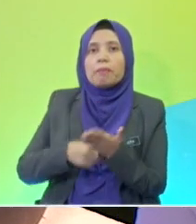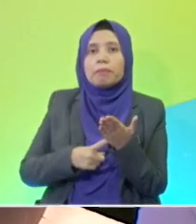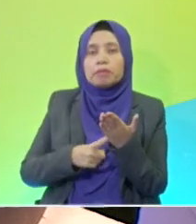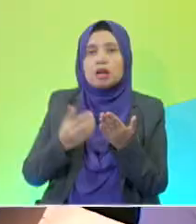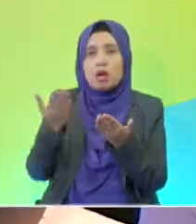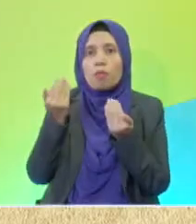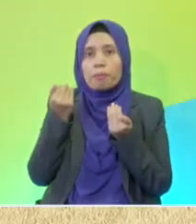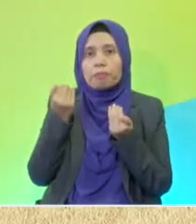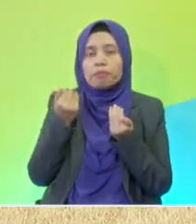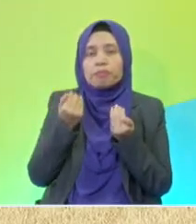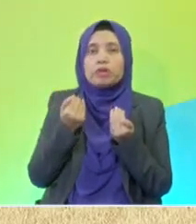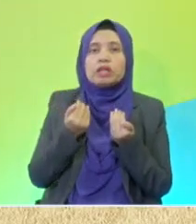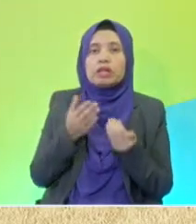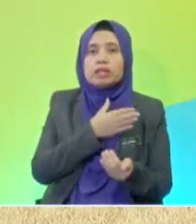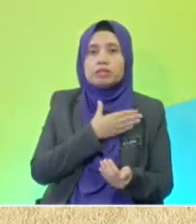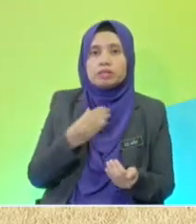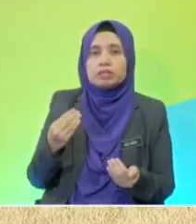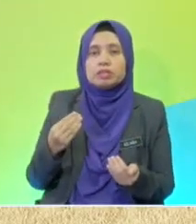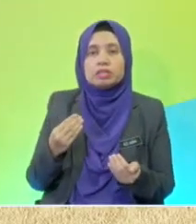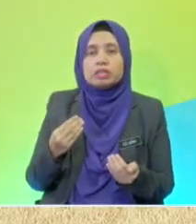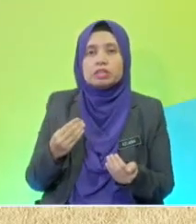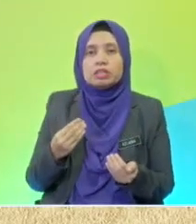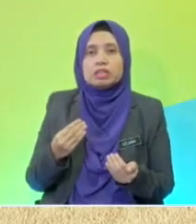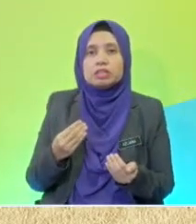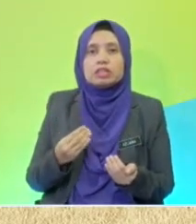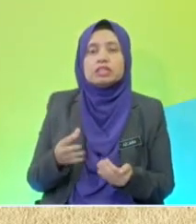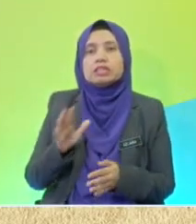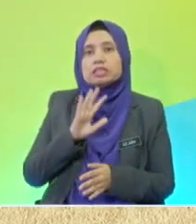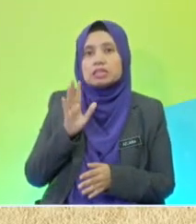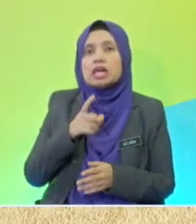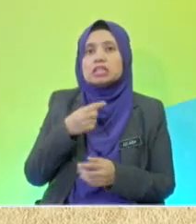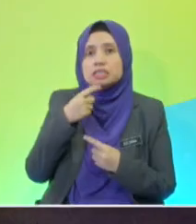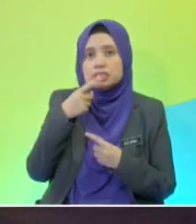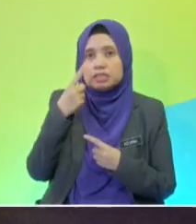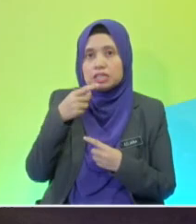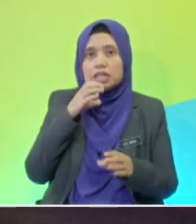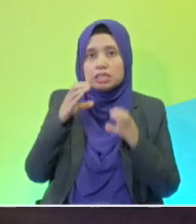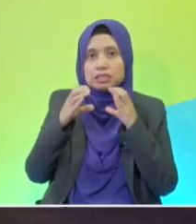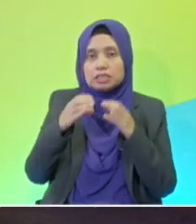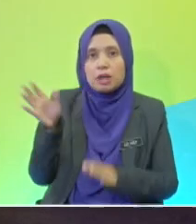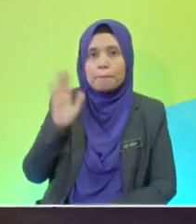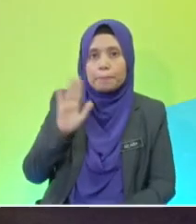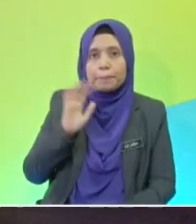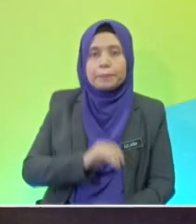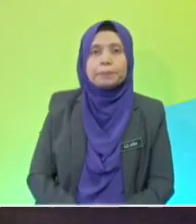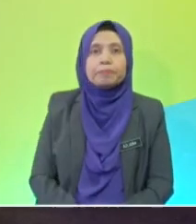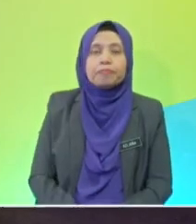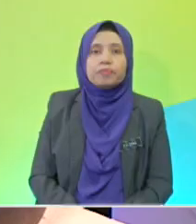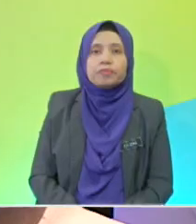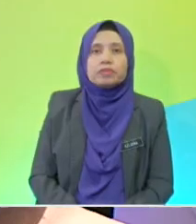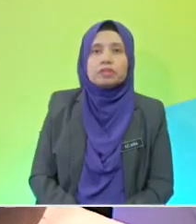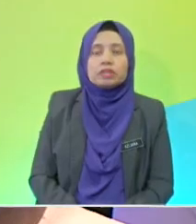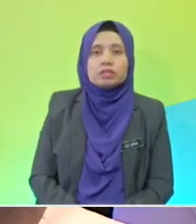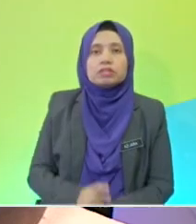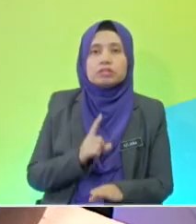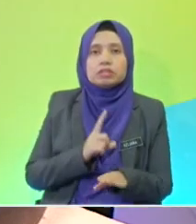you hope to hear from you, and you just say bye. Okay, so those are the things that you can include in your letter. Okay. You may have your own